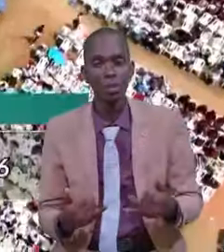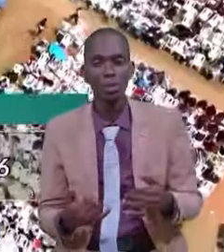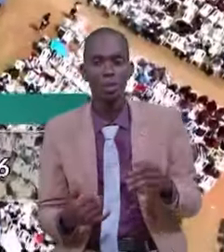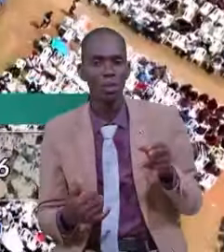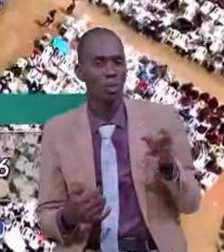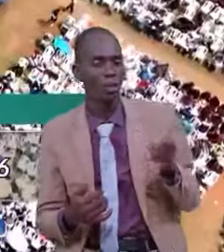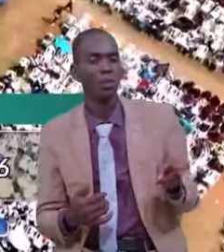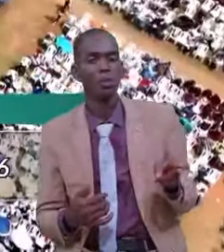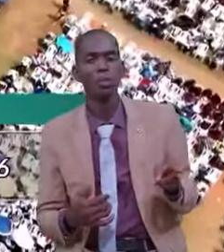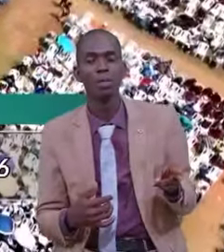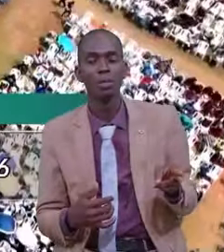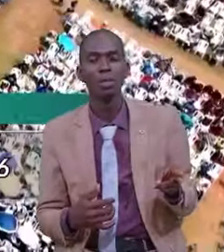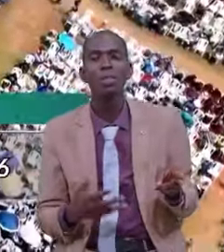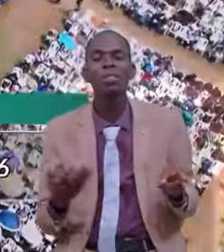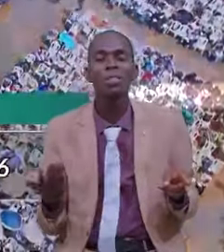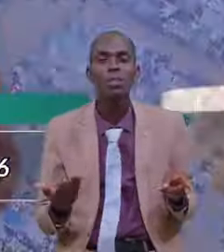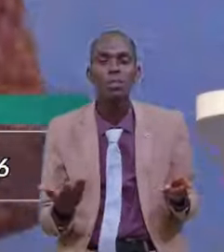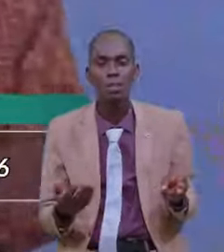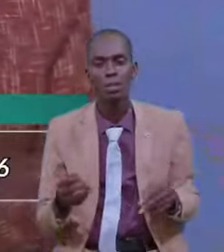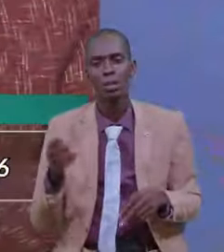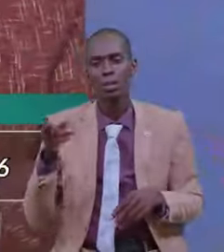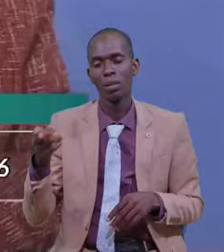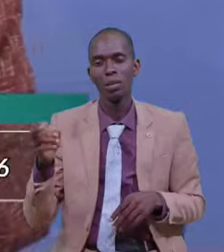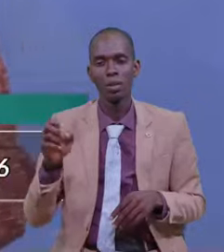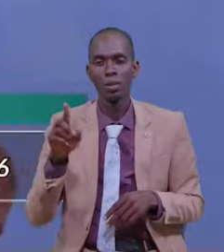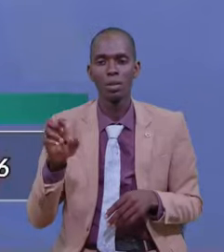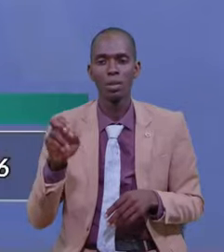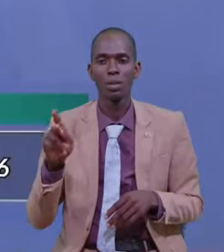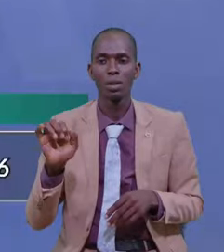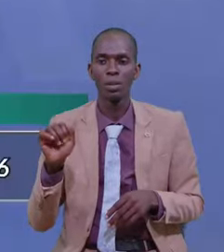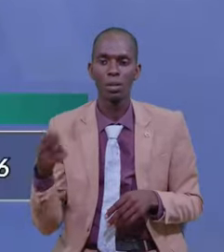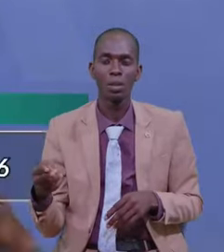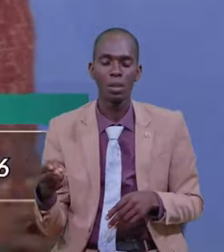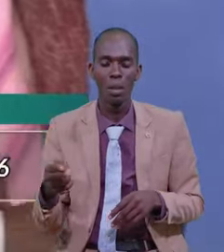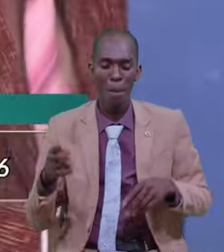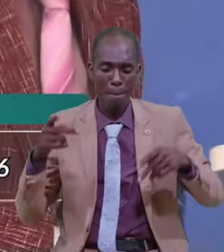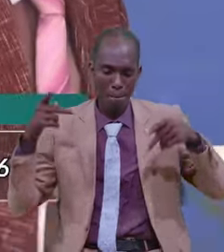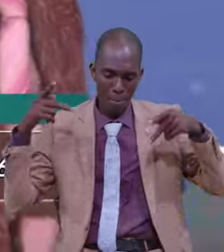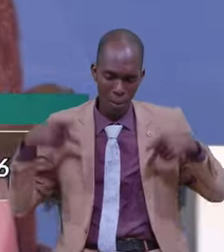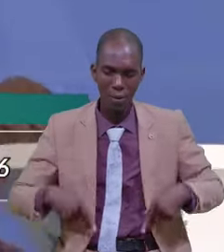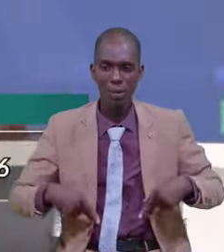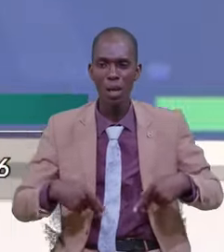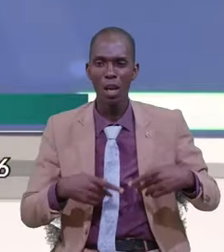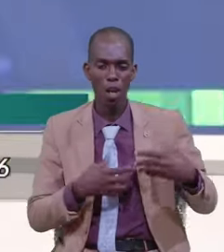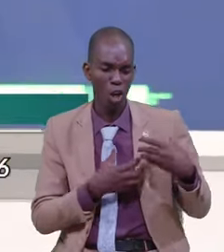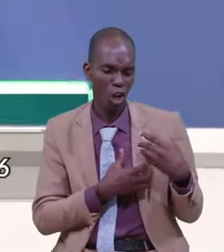Hezekiah's personal confidence. Hezekiah's